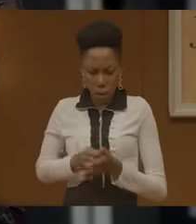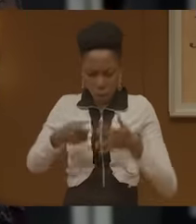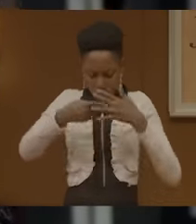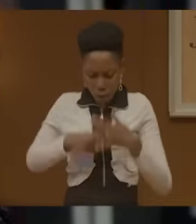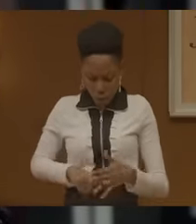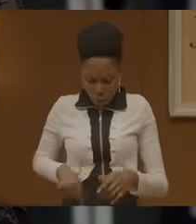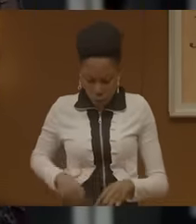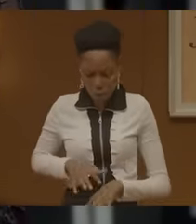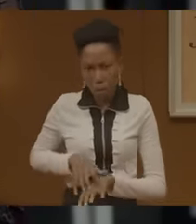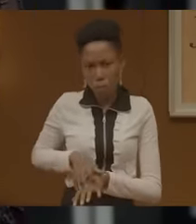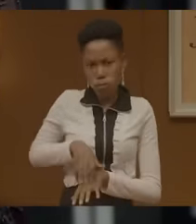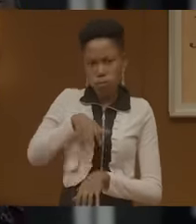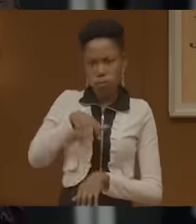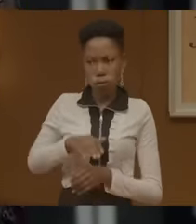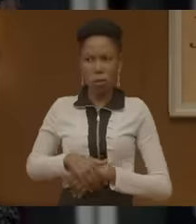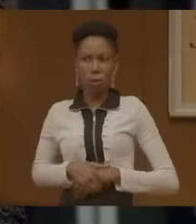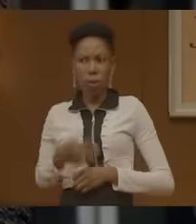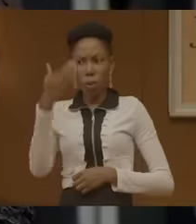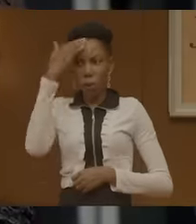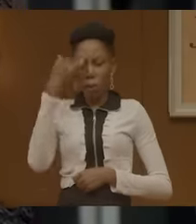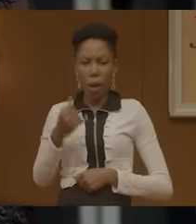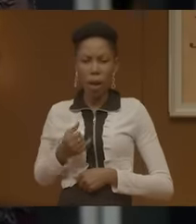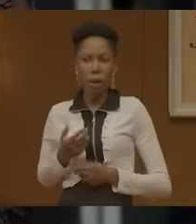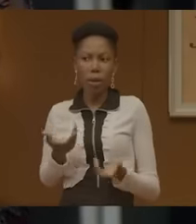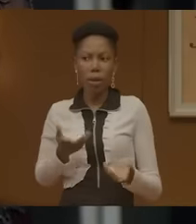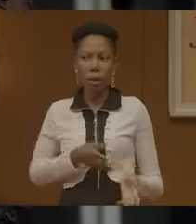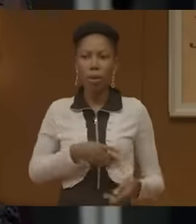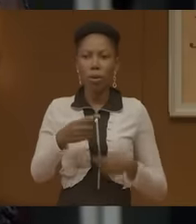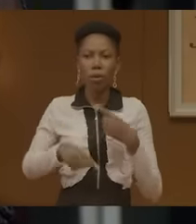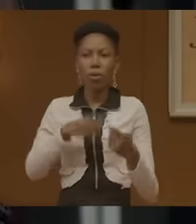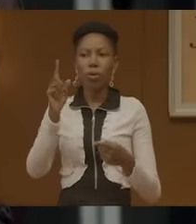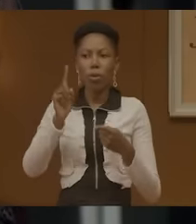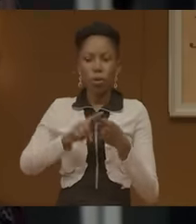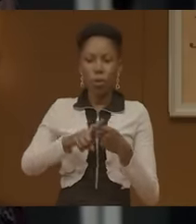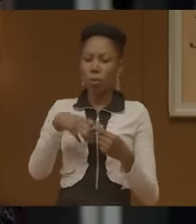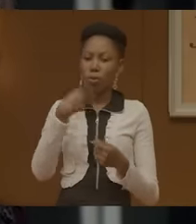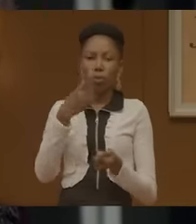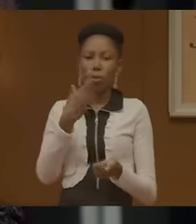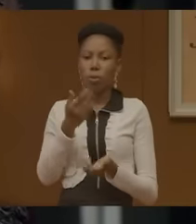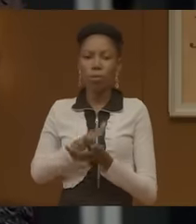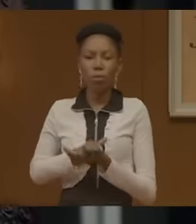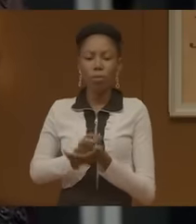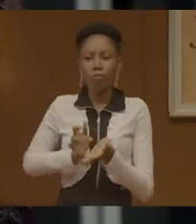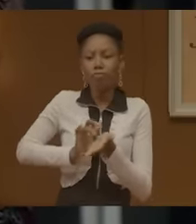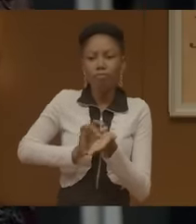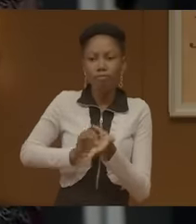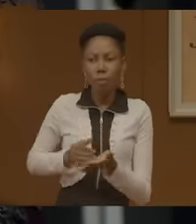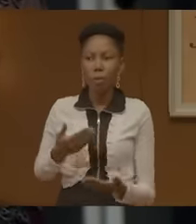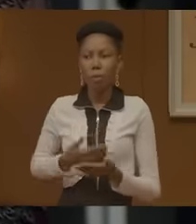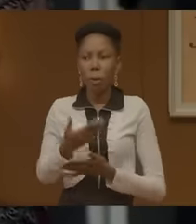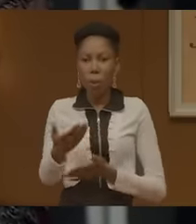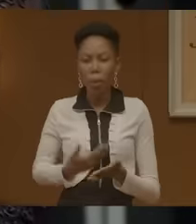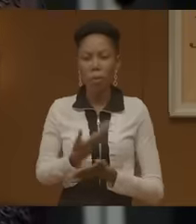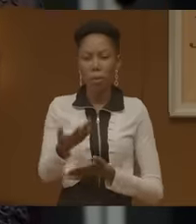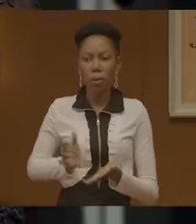up. To his own understanding, he took it to one chemist man, that the man has been taking care of the leg. That